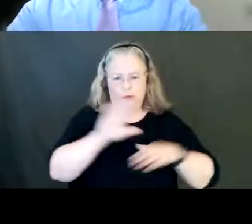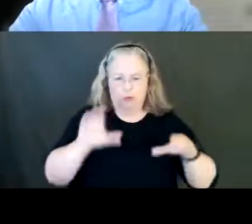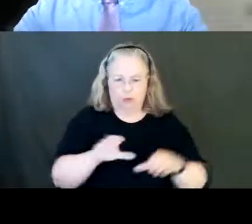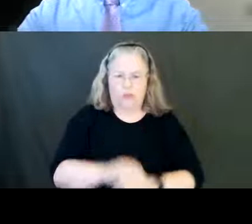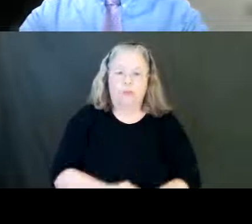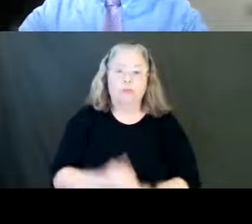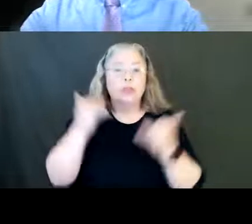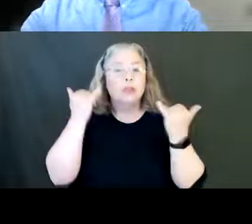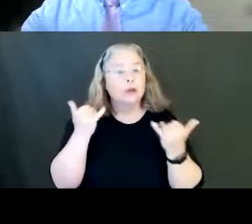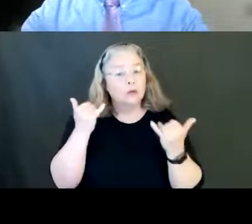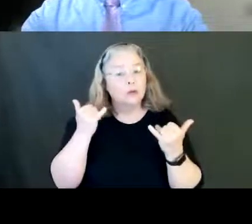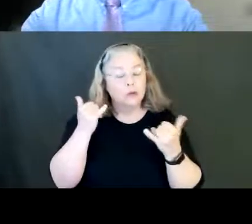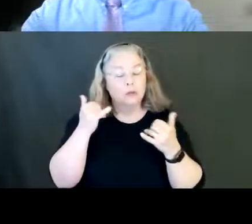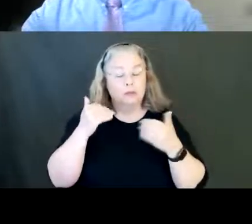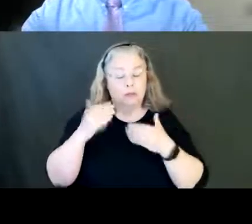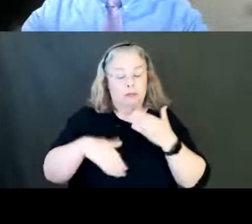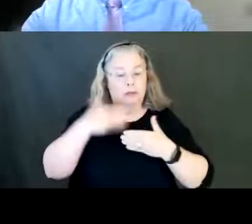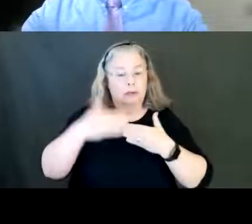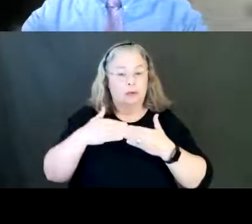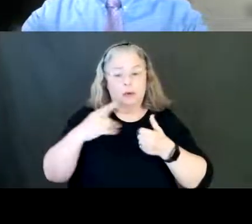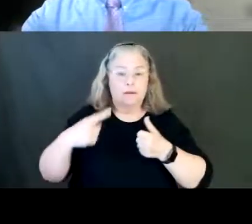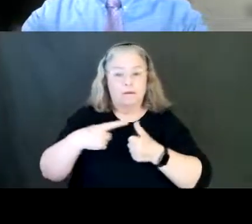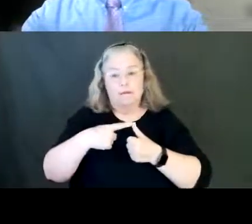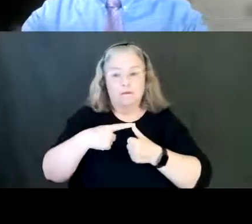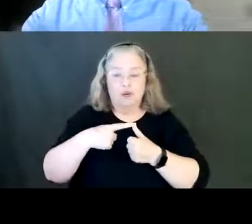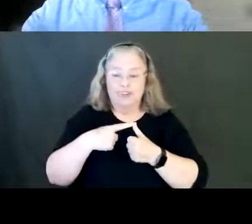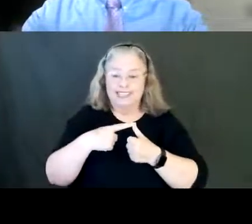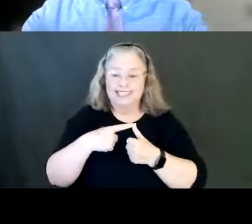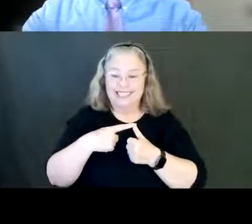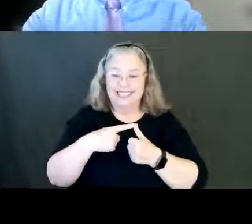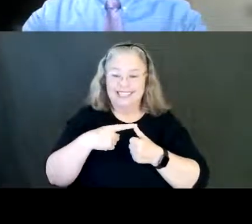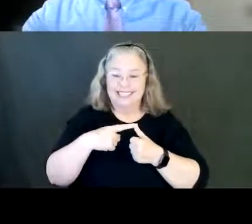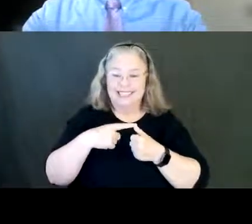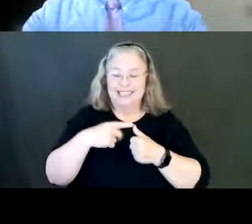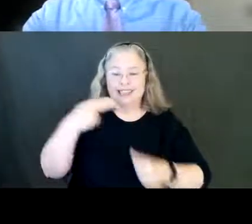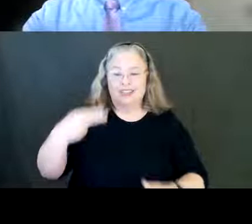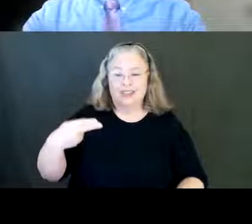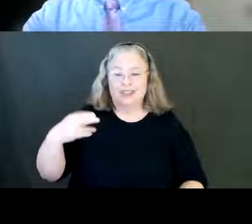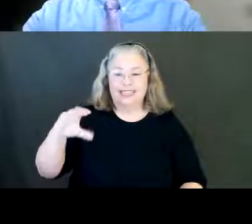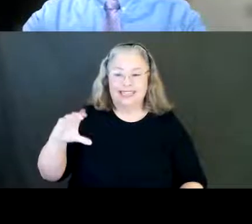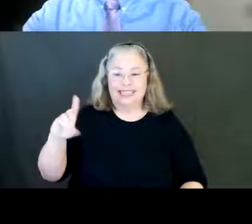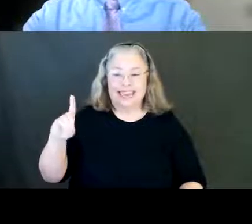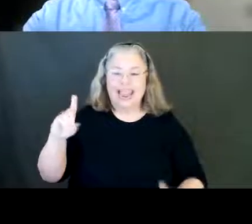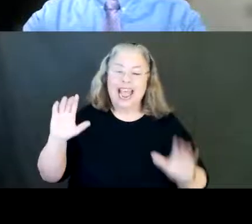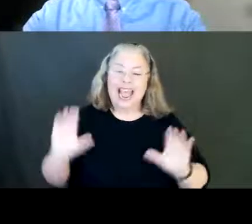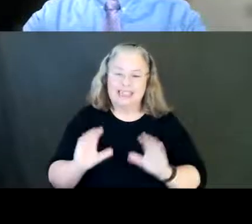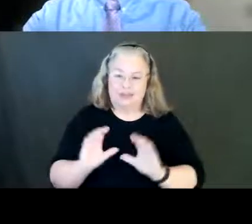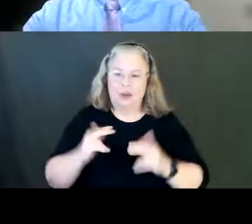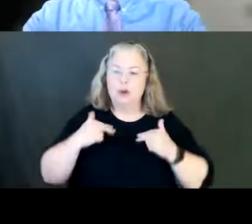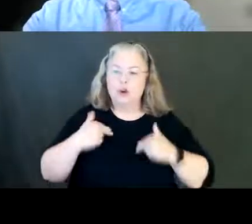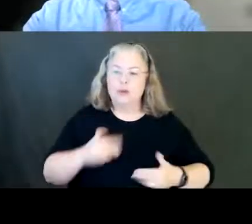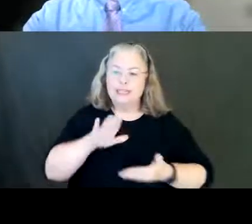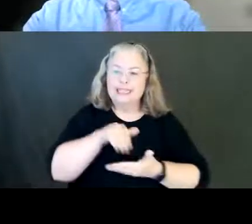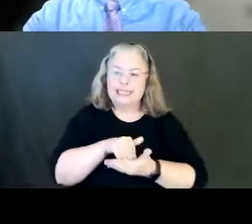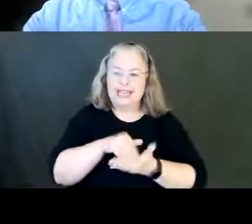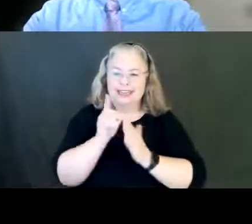So now we're going to move into our first human-centered design activity. Tara?